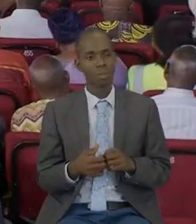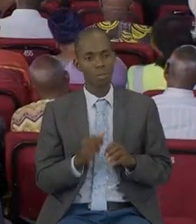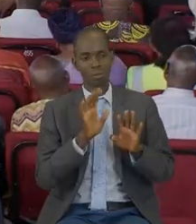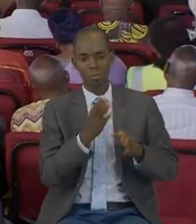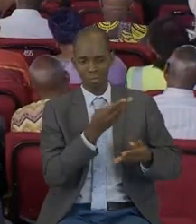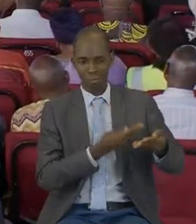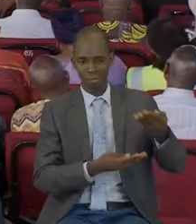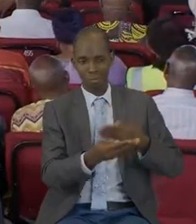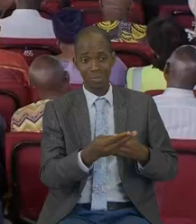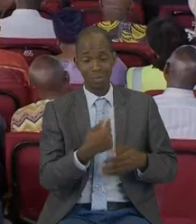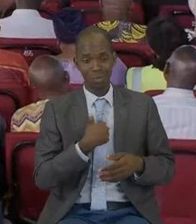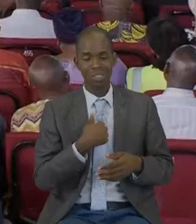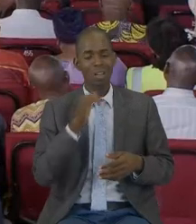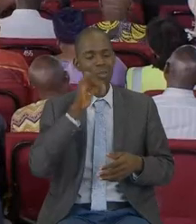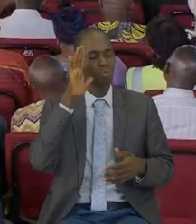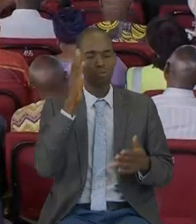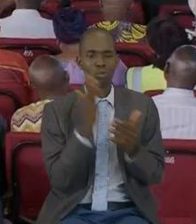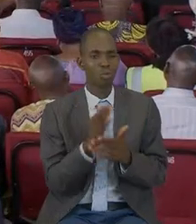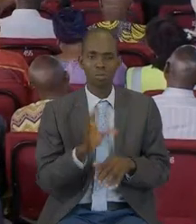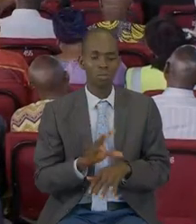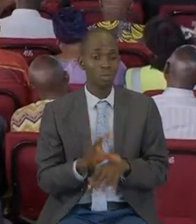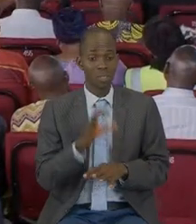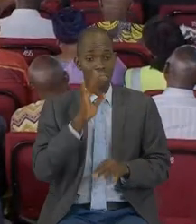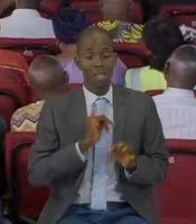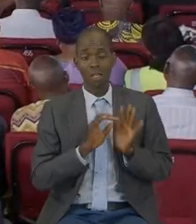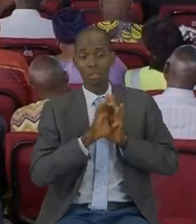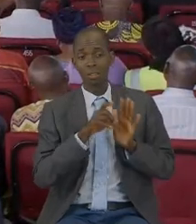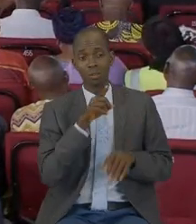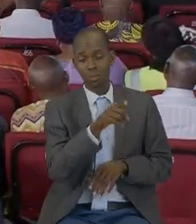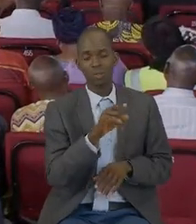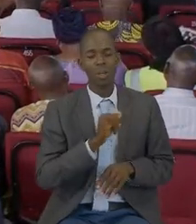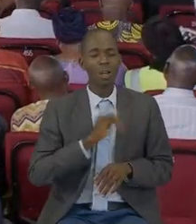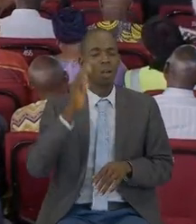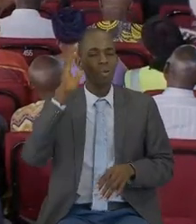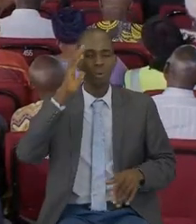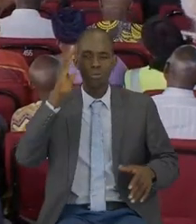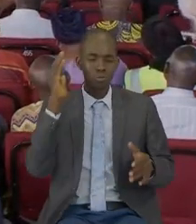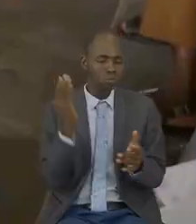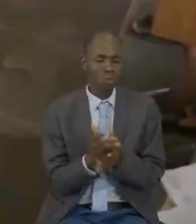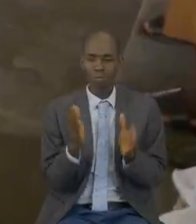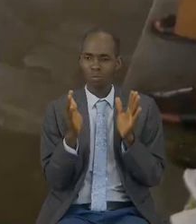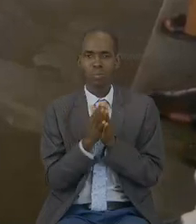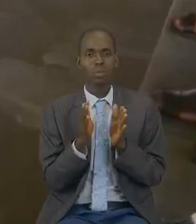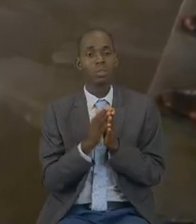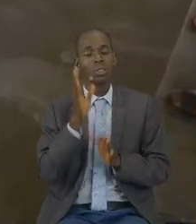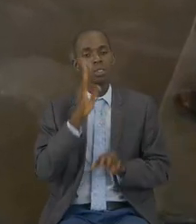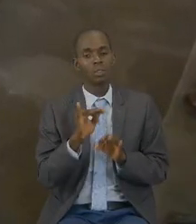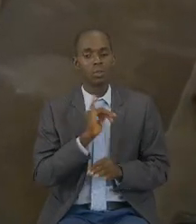I would quit that place. If I were you, look at the woman talking. If I were you, it's not